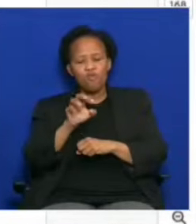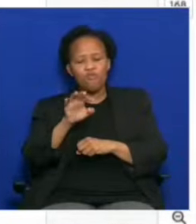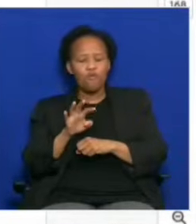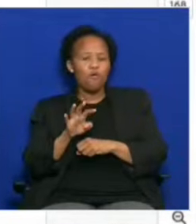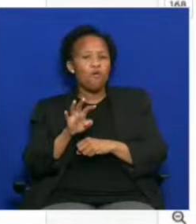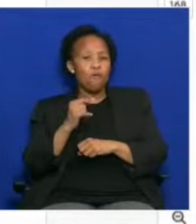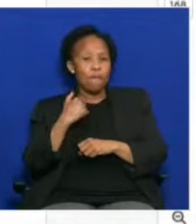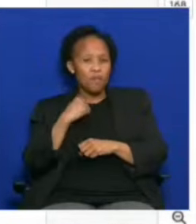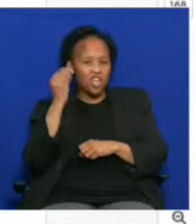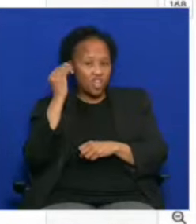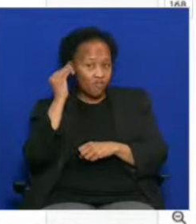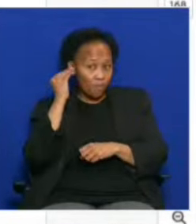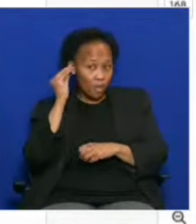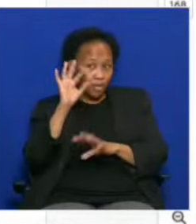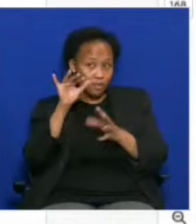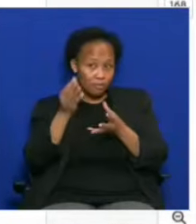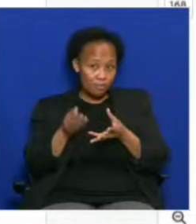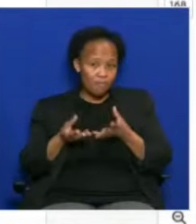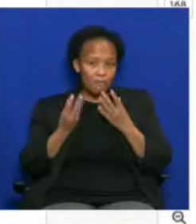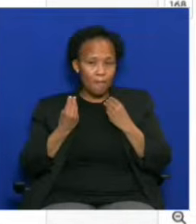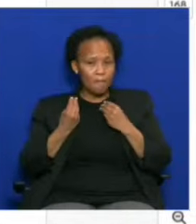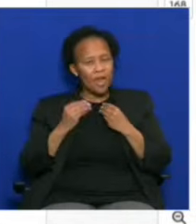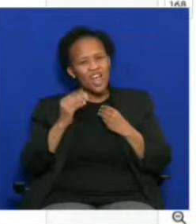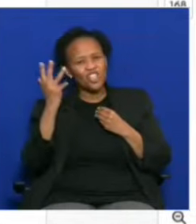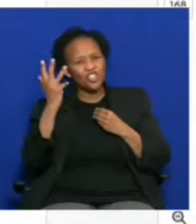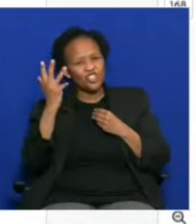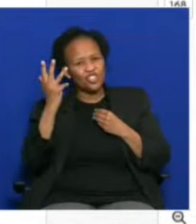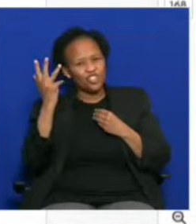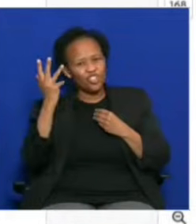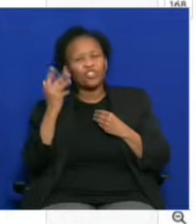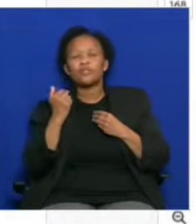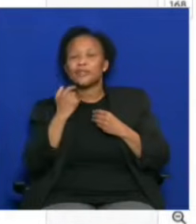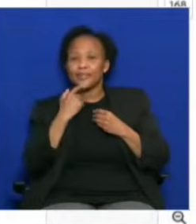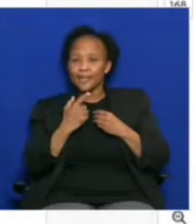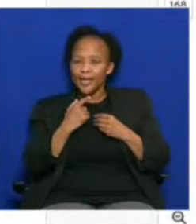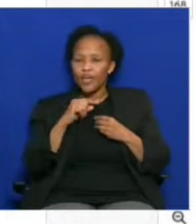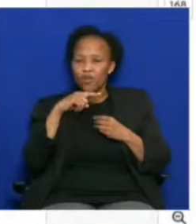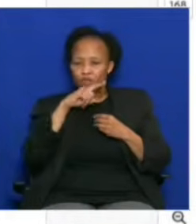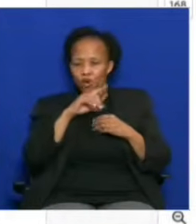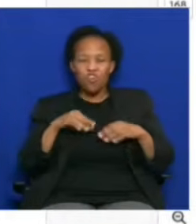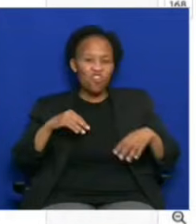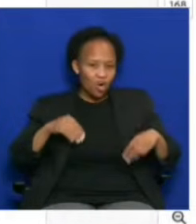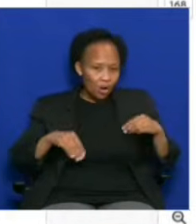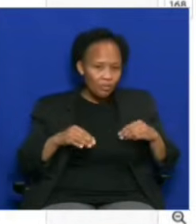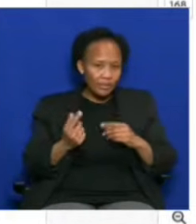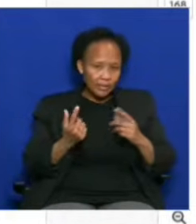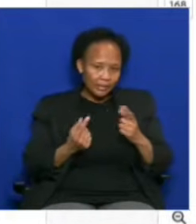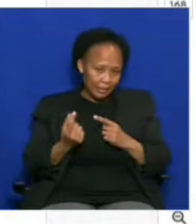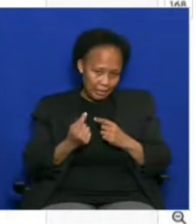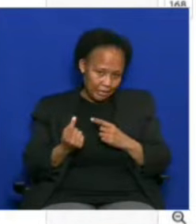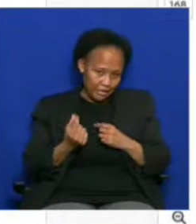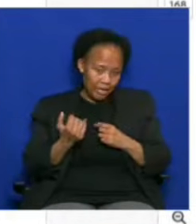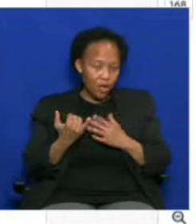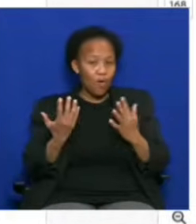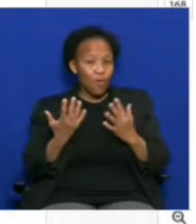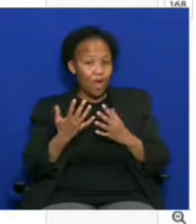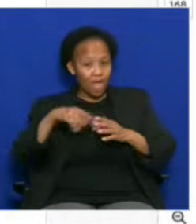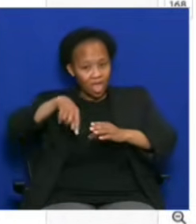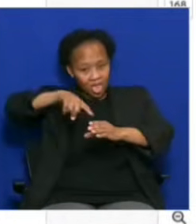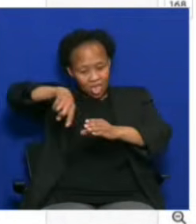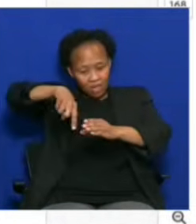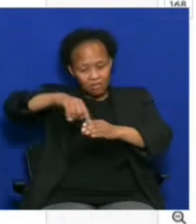anonymously surrounding alleged fraud and corruption being perpetrated within crime intelligence.